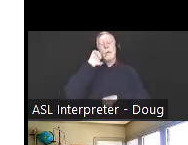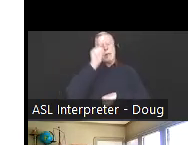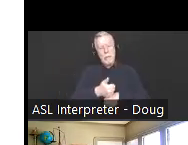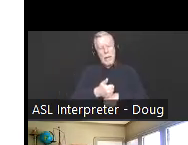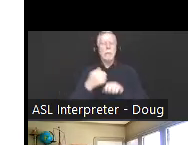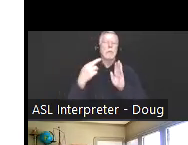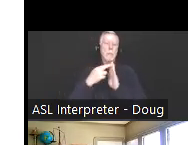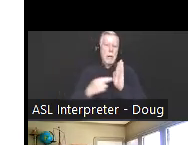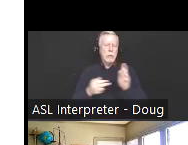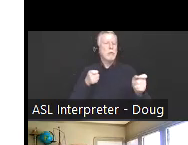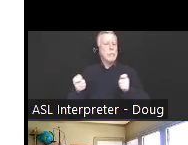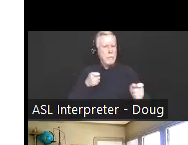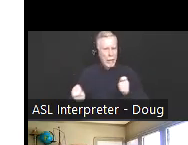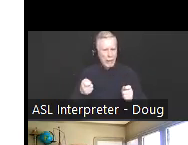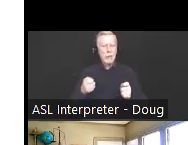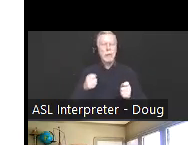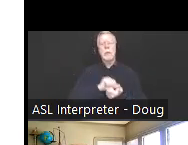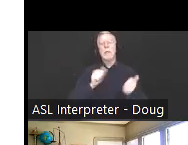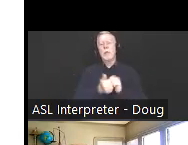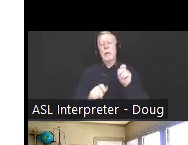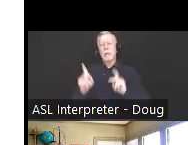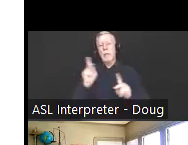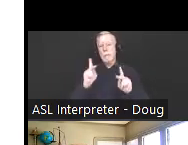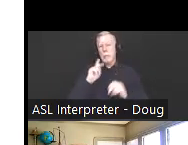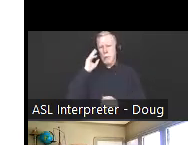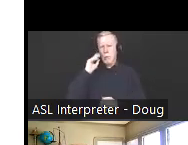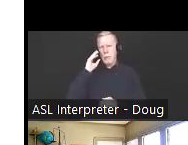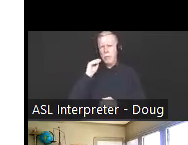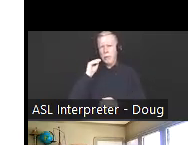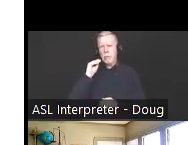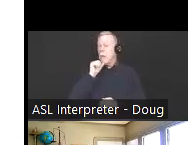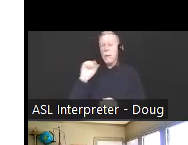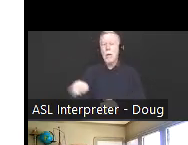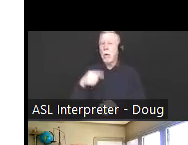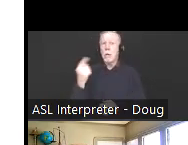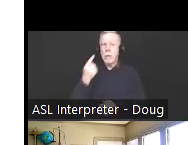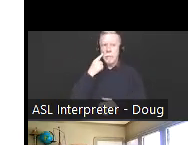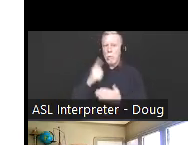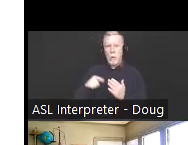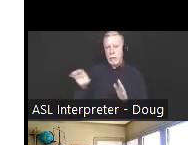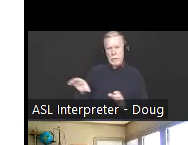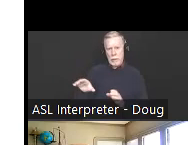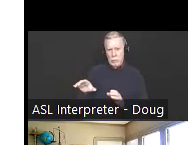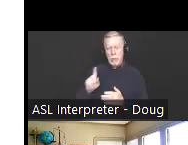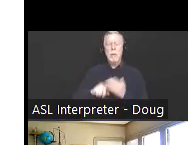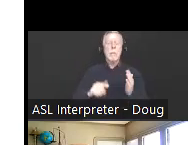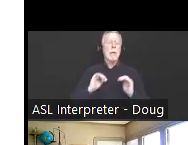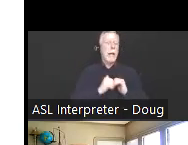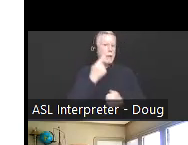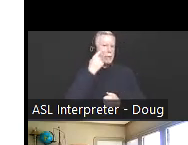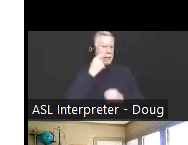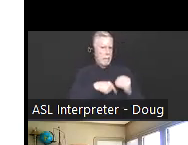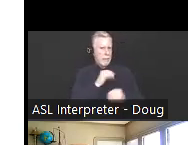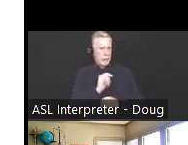of change that people are going through, not only in terms of what they're doing, but how they're thinking about it. And then